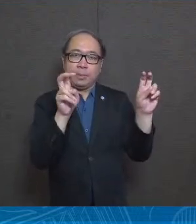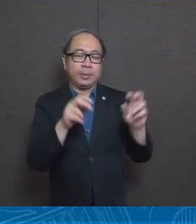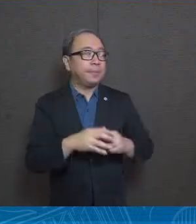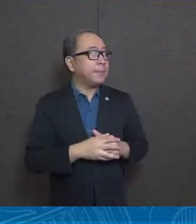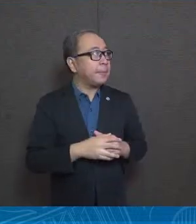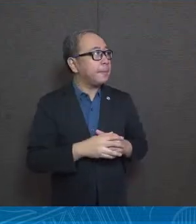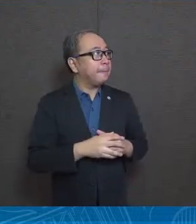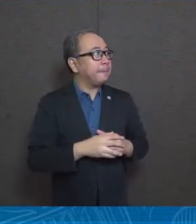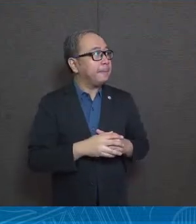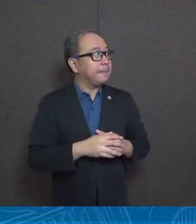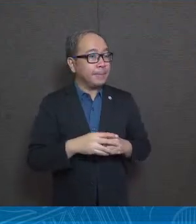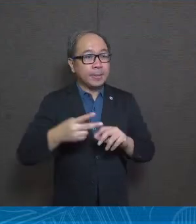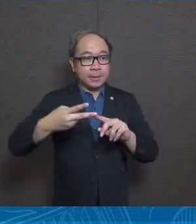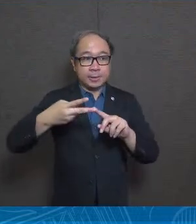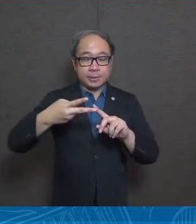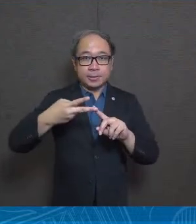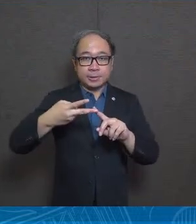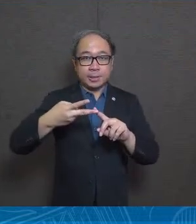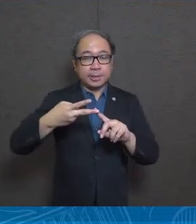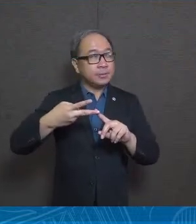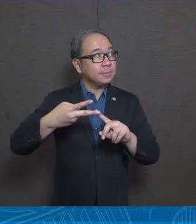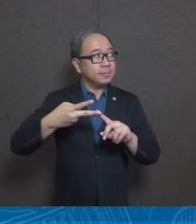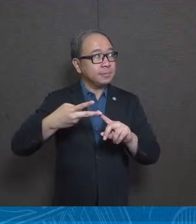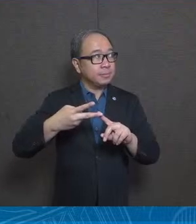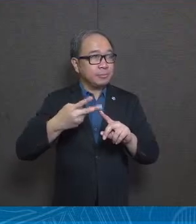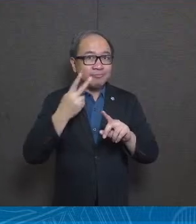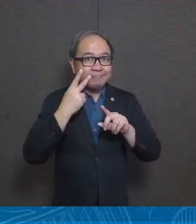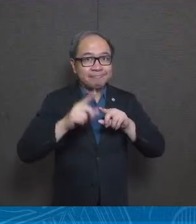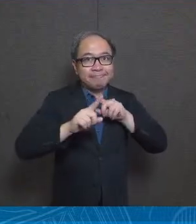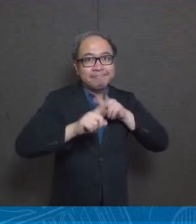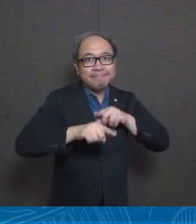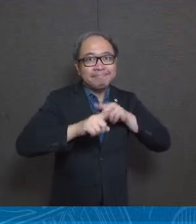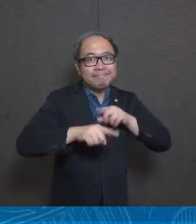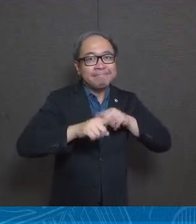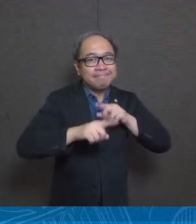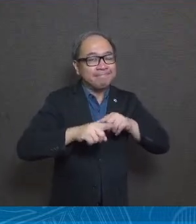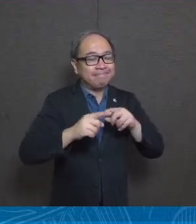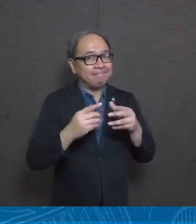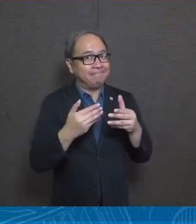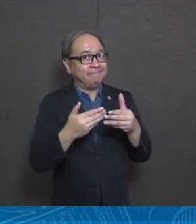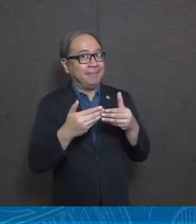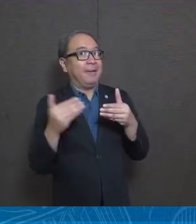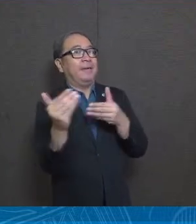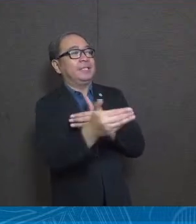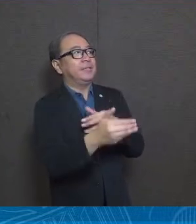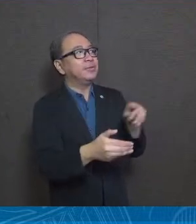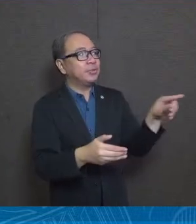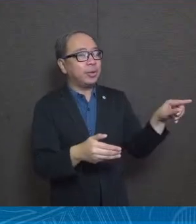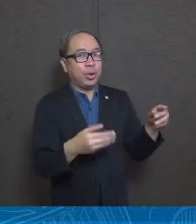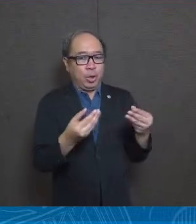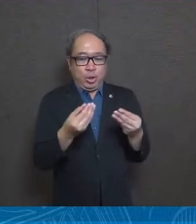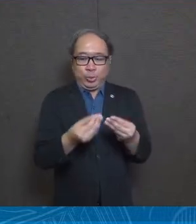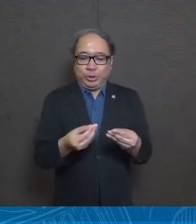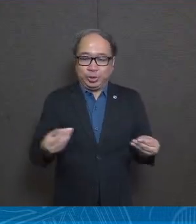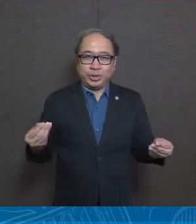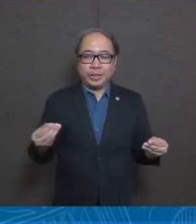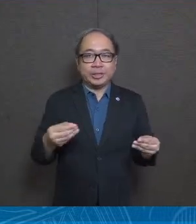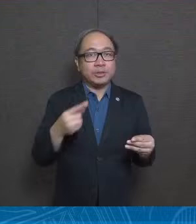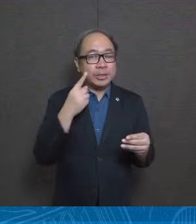So the second question, yes, thanks. The answers are coming, so I don't read the question. Resources, credibility,